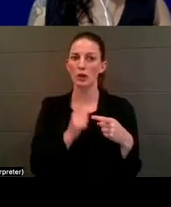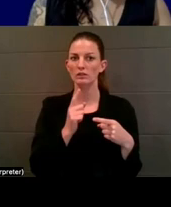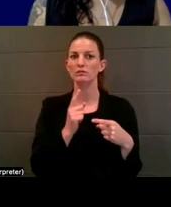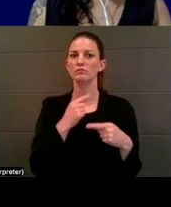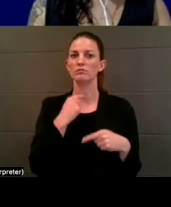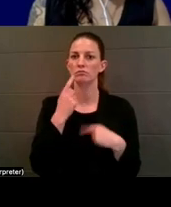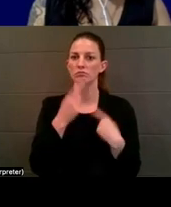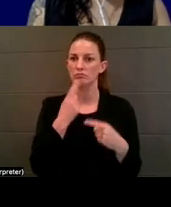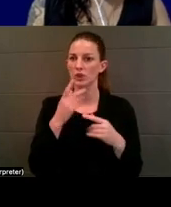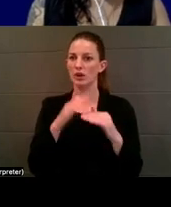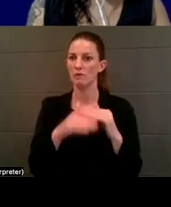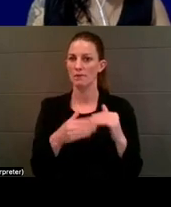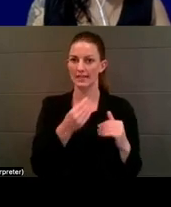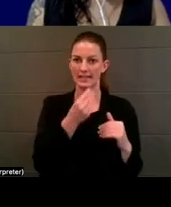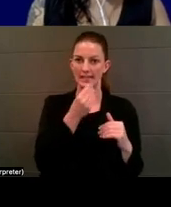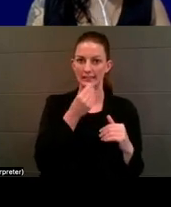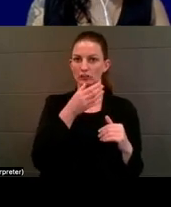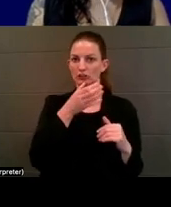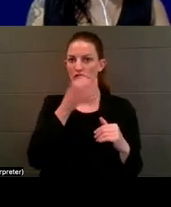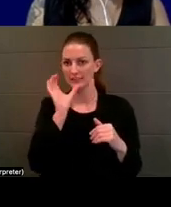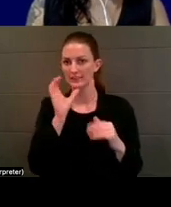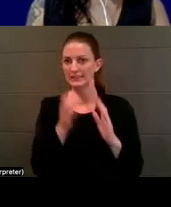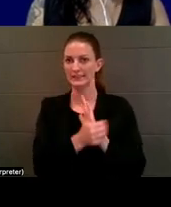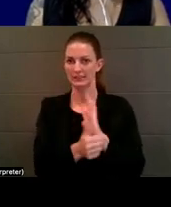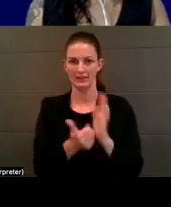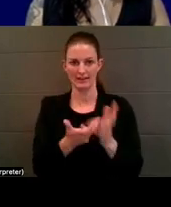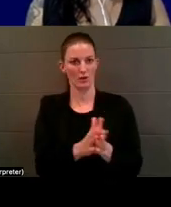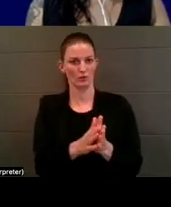on how eating and drinking skills develop.